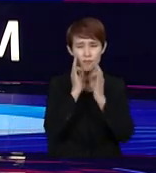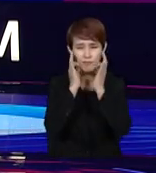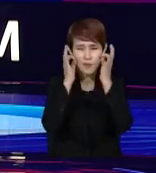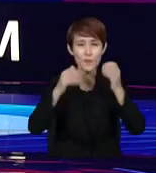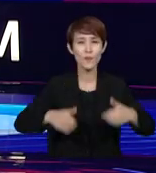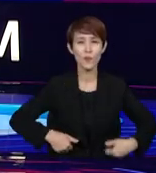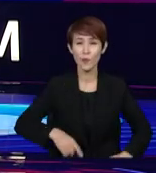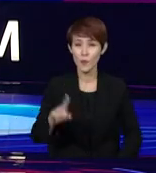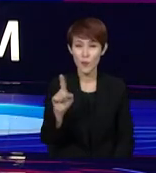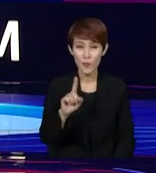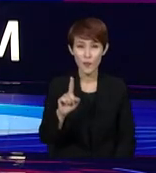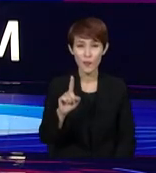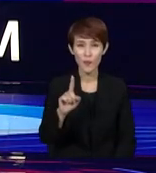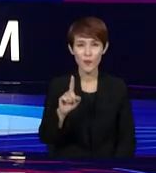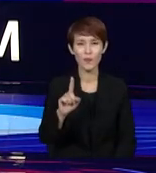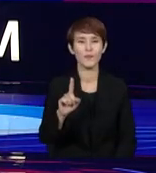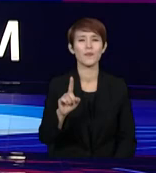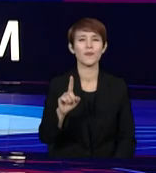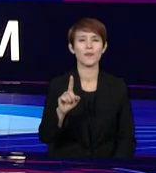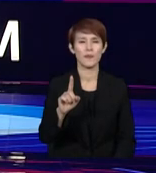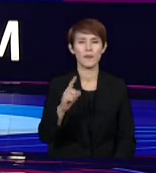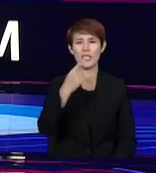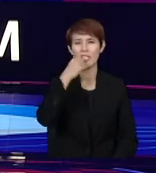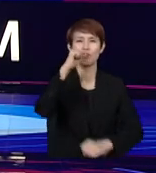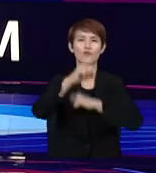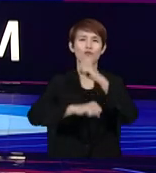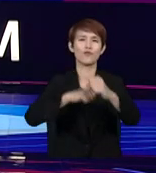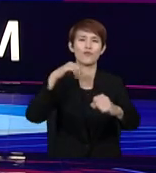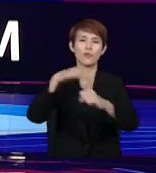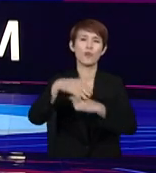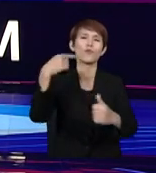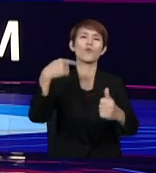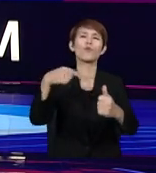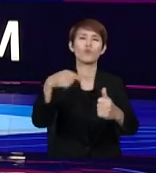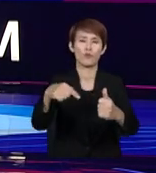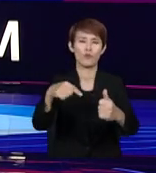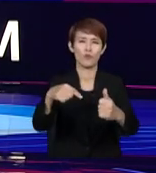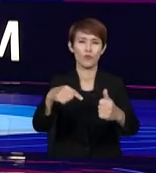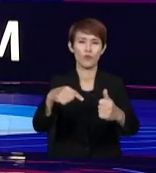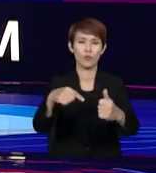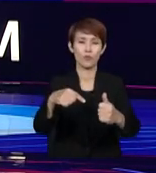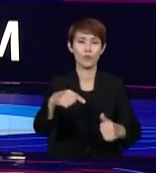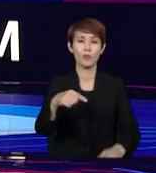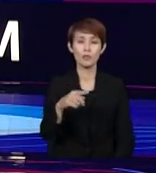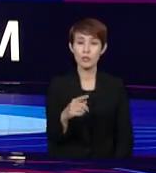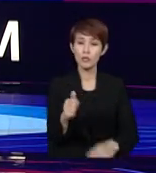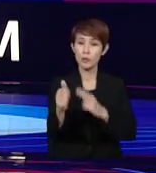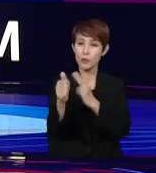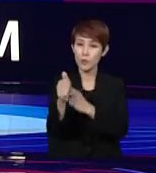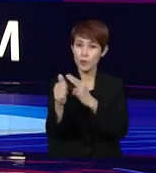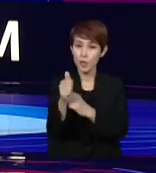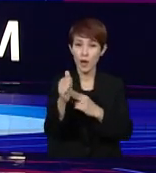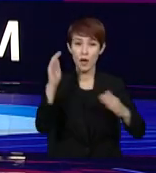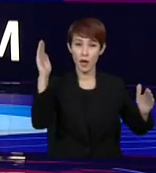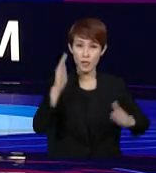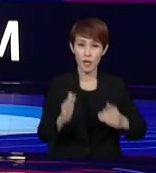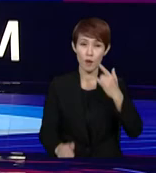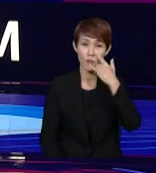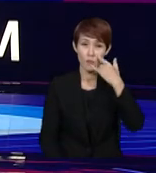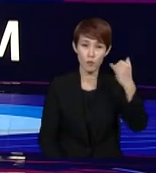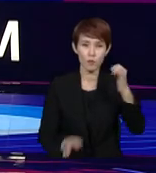democracy that takes a lot of patience, both from pupils and from teachers and maybe sometimes parents, that sort of is